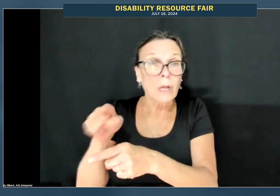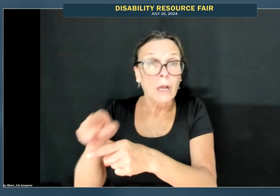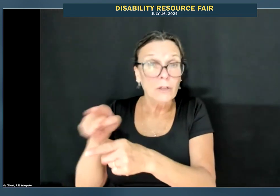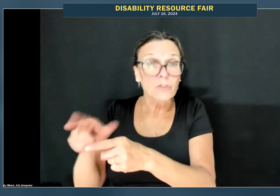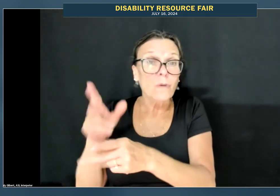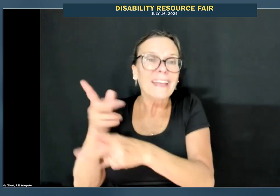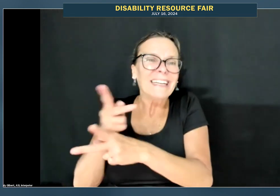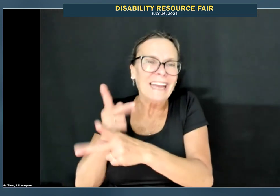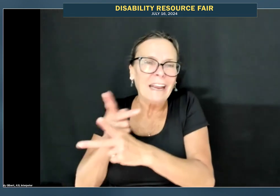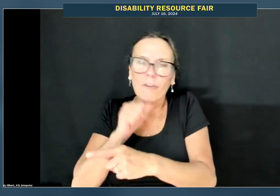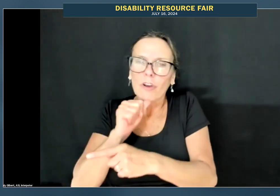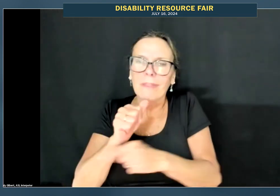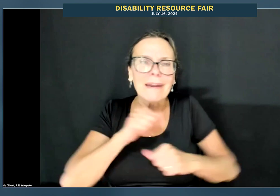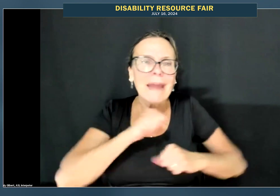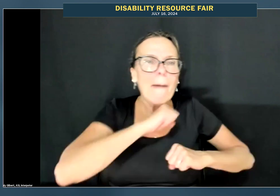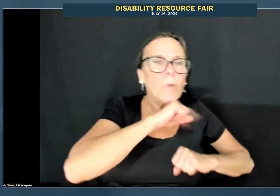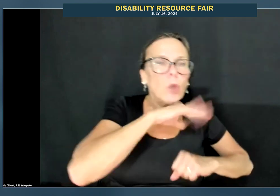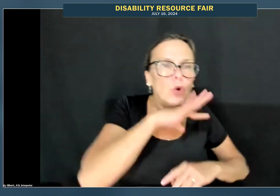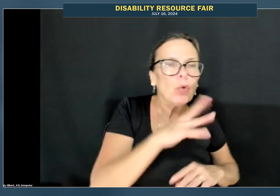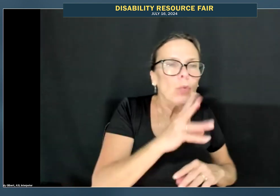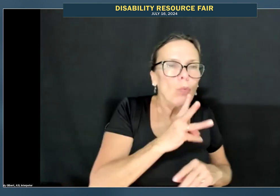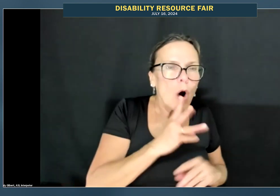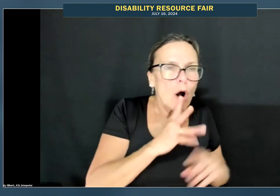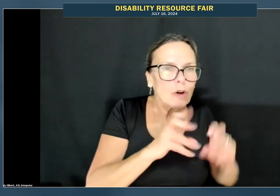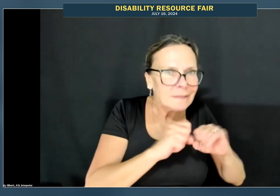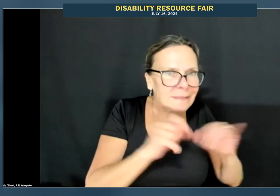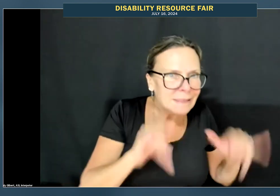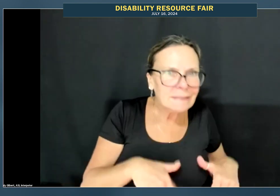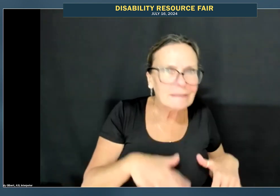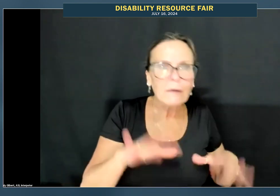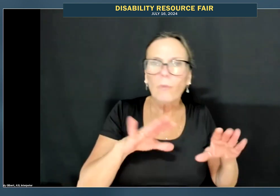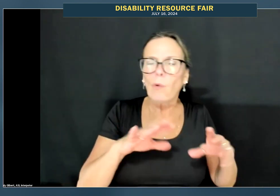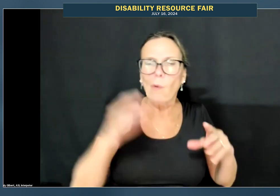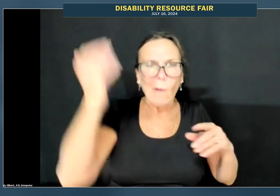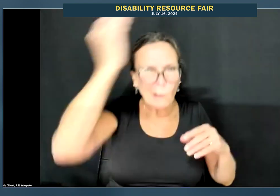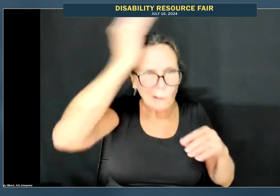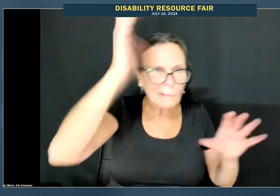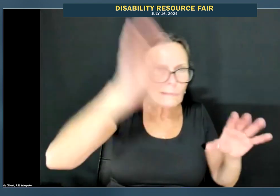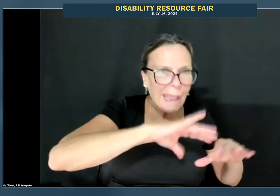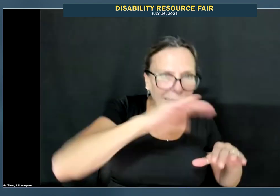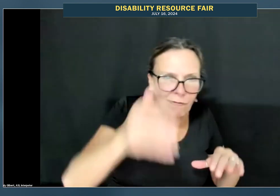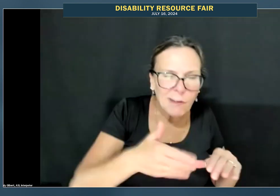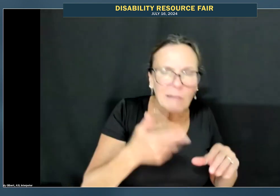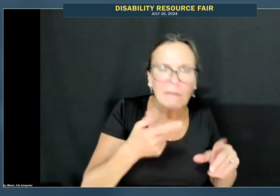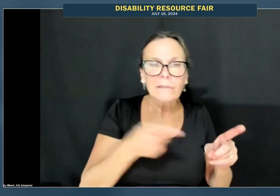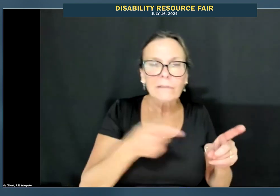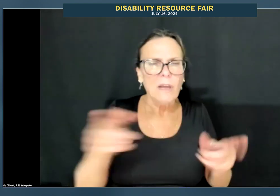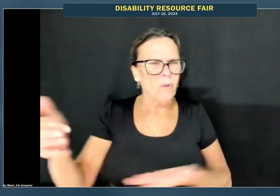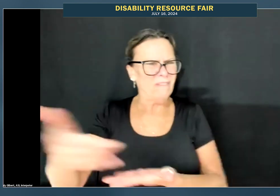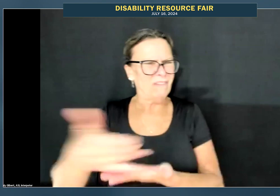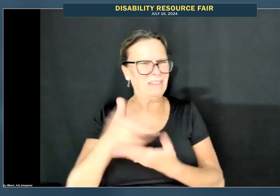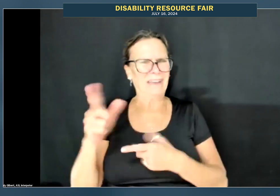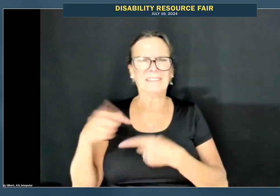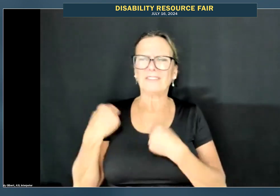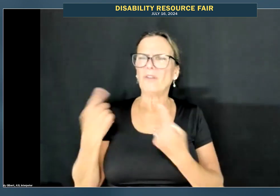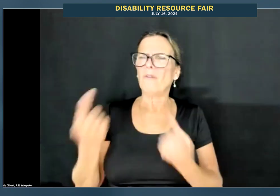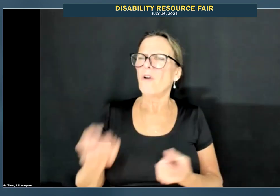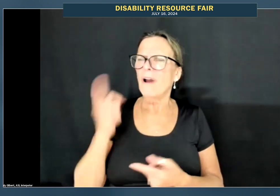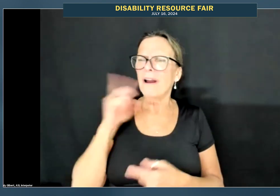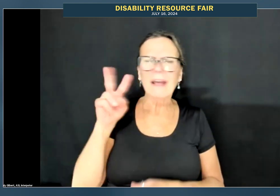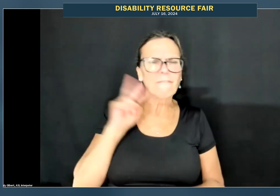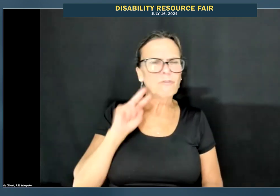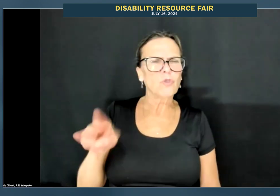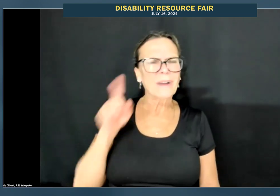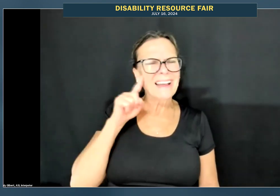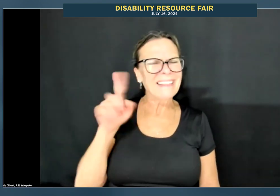or in the water systems. So we've been very successful with that. To date, I think we've collected, I have to look at real quick, but I think